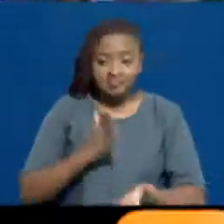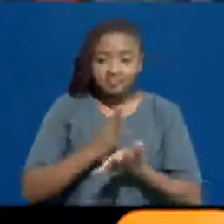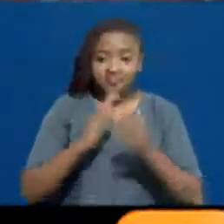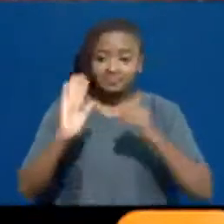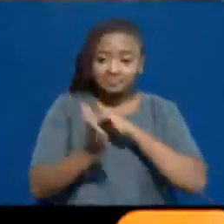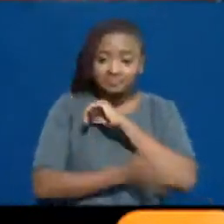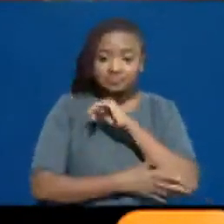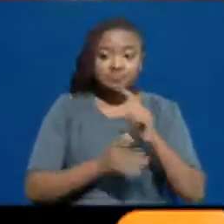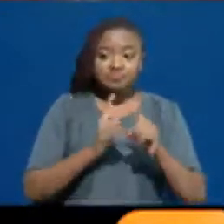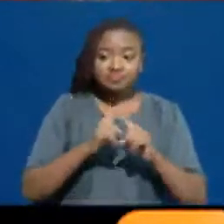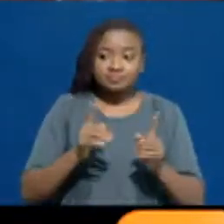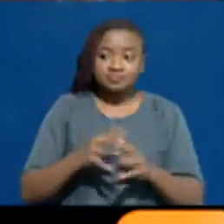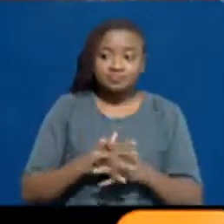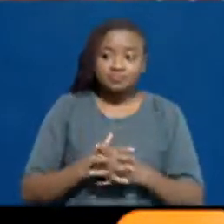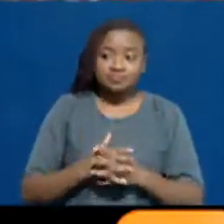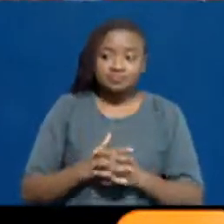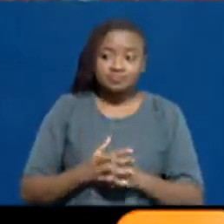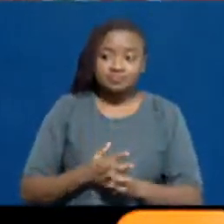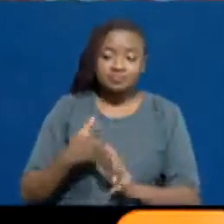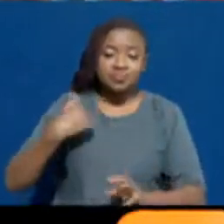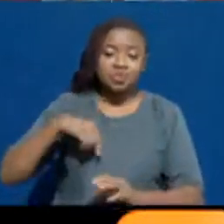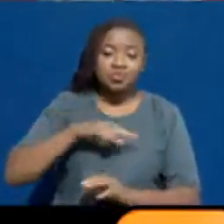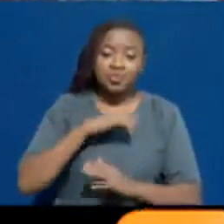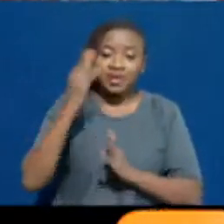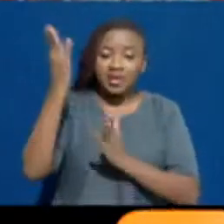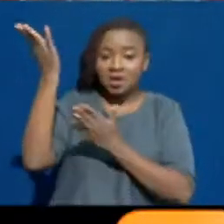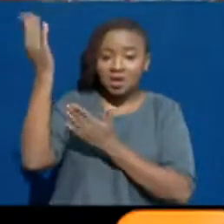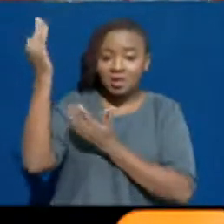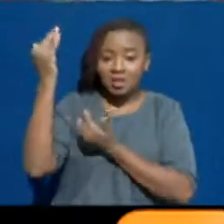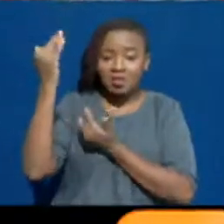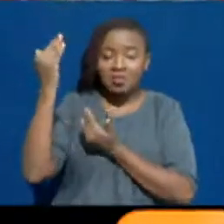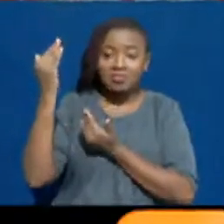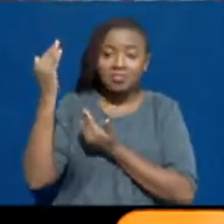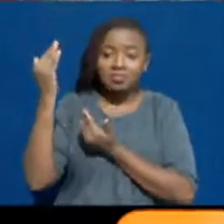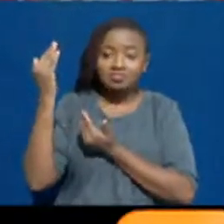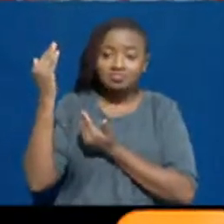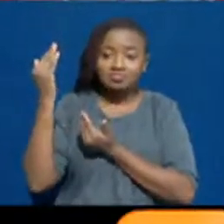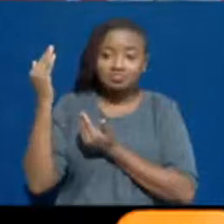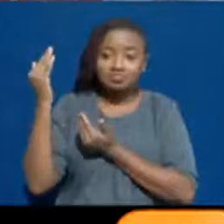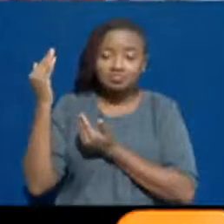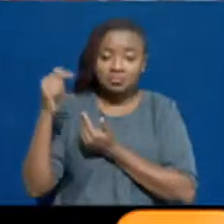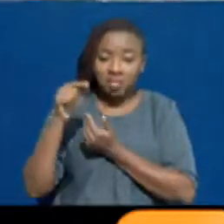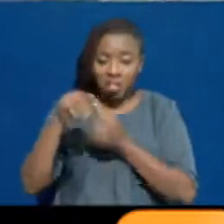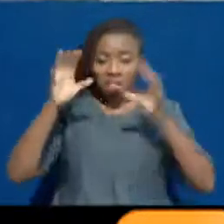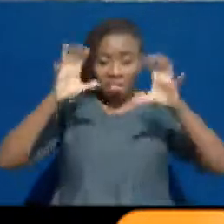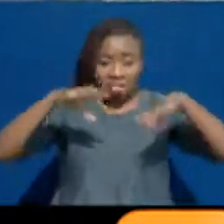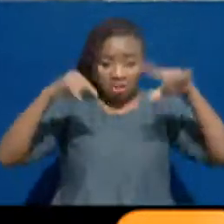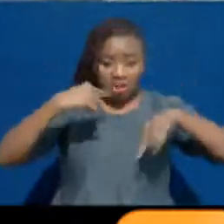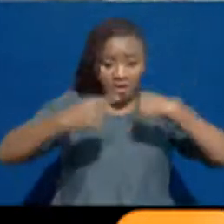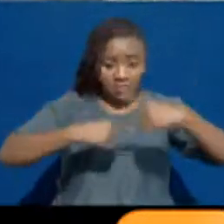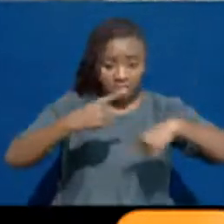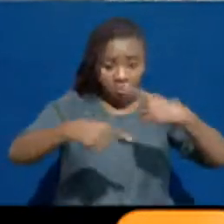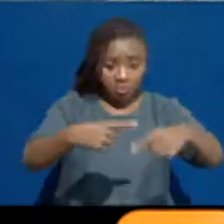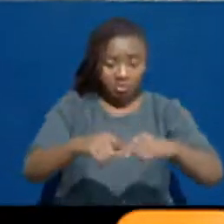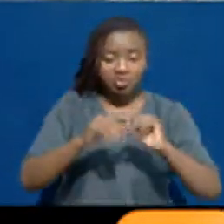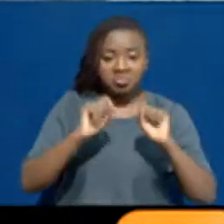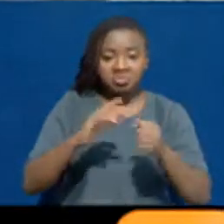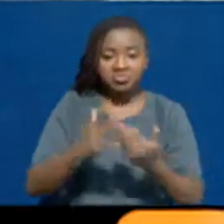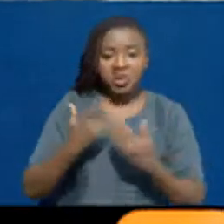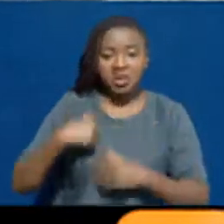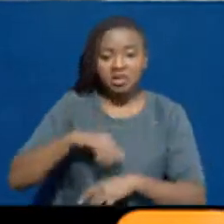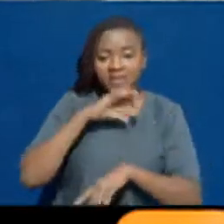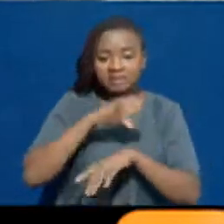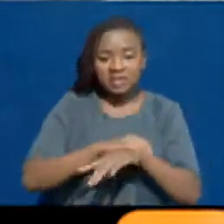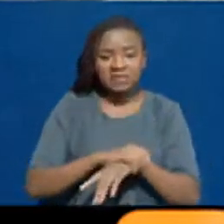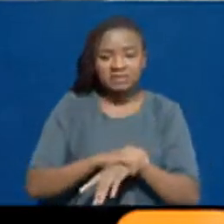and we are just hoping that probably with these rains continuing, it will give us even a